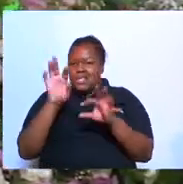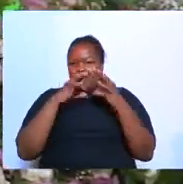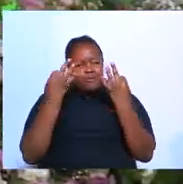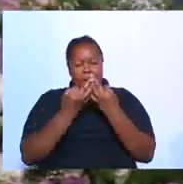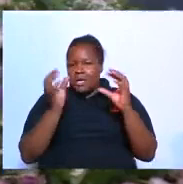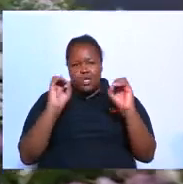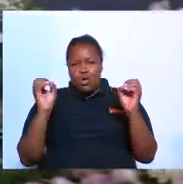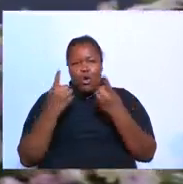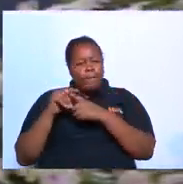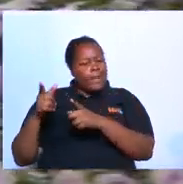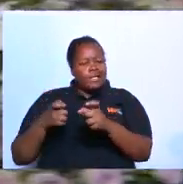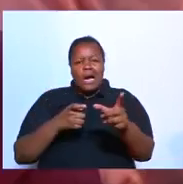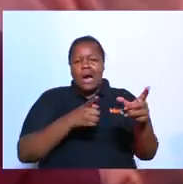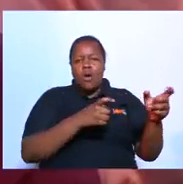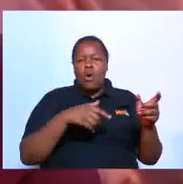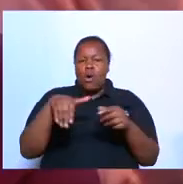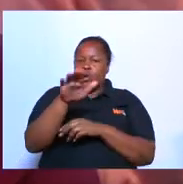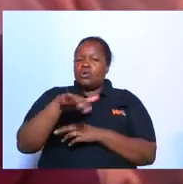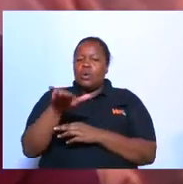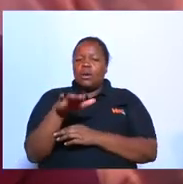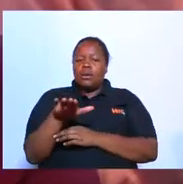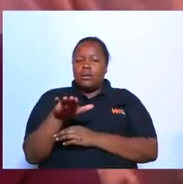family it's a war zone